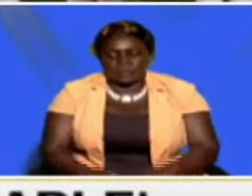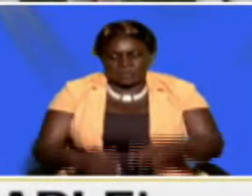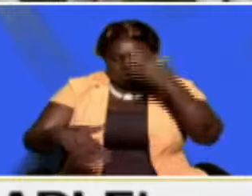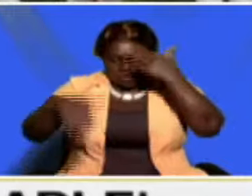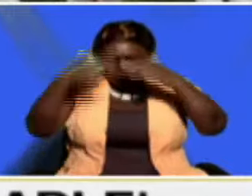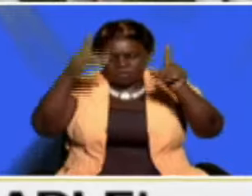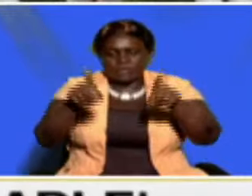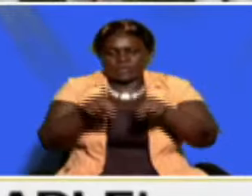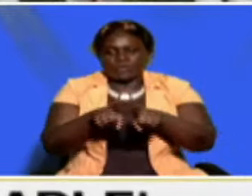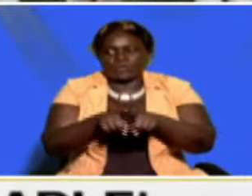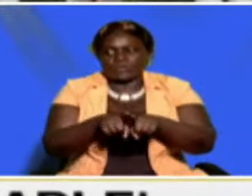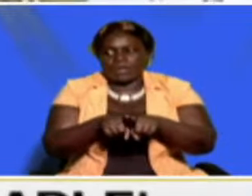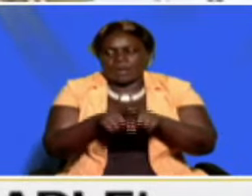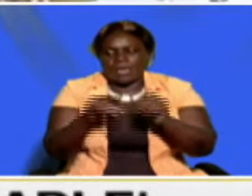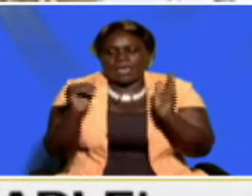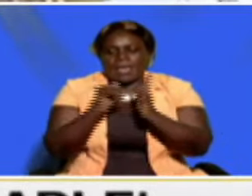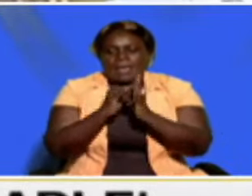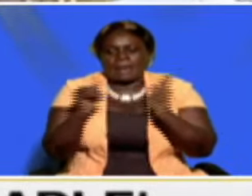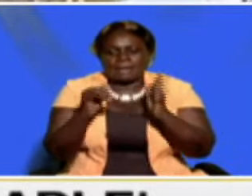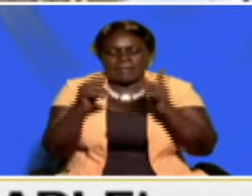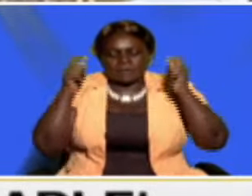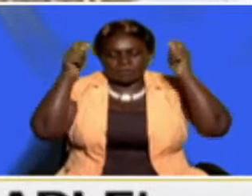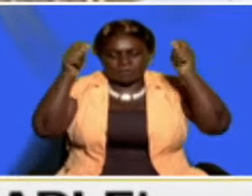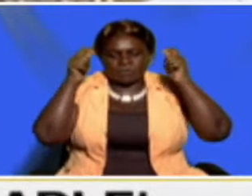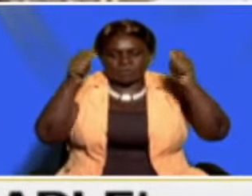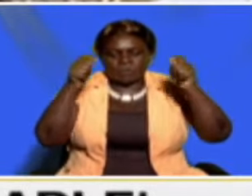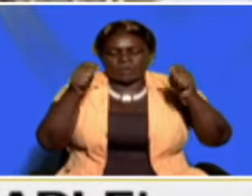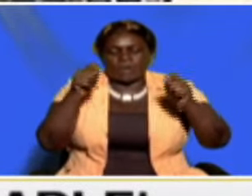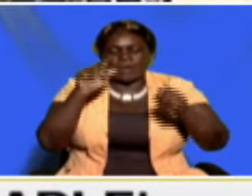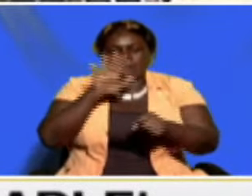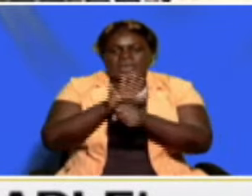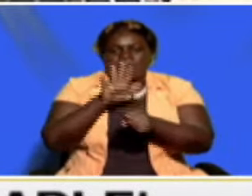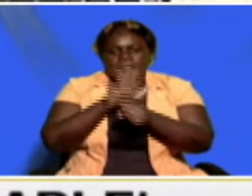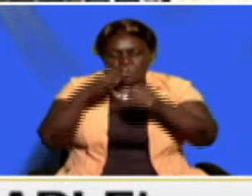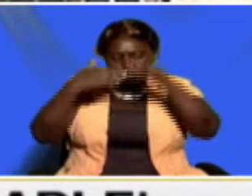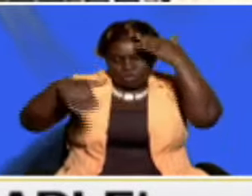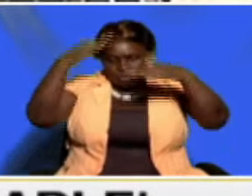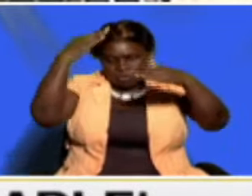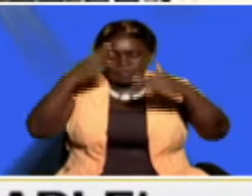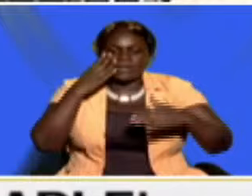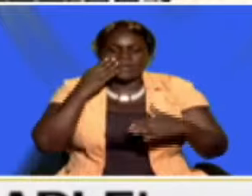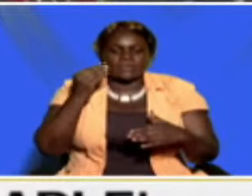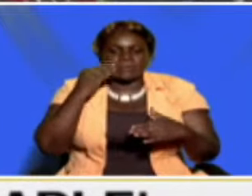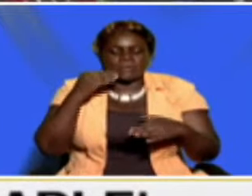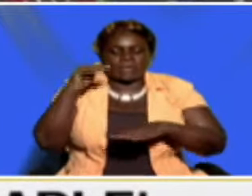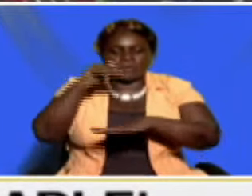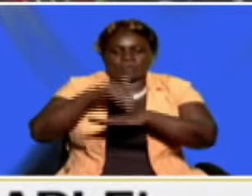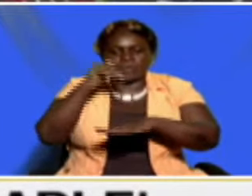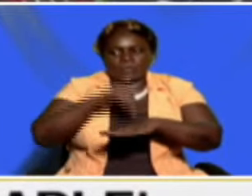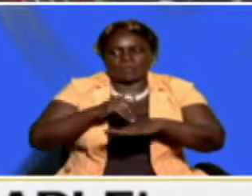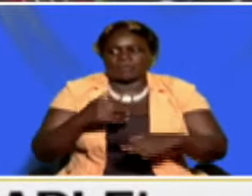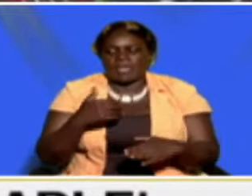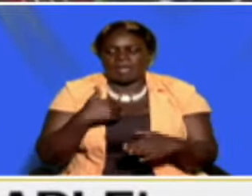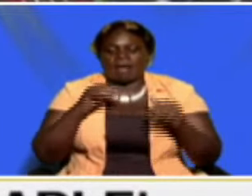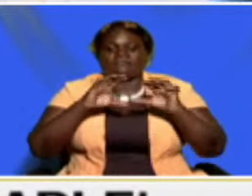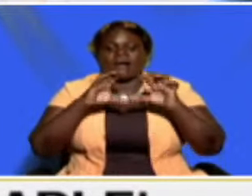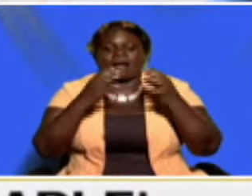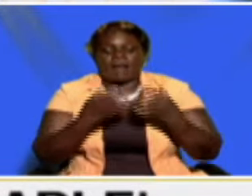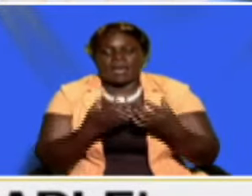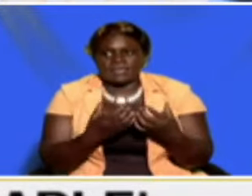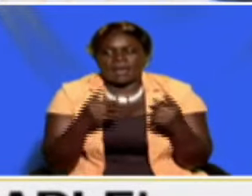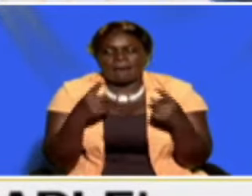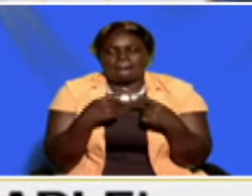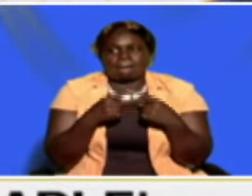Universities also felt the impact of the protest, with several campuses experiencing disruptions. We had a class,